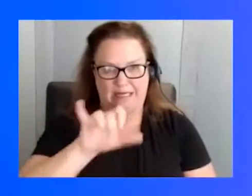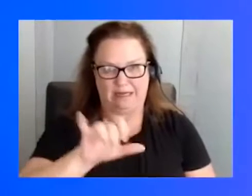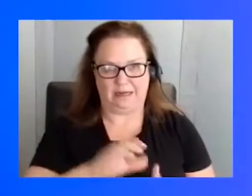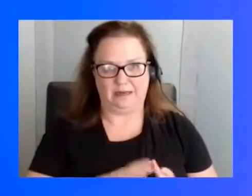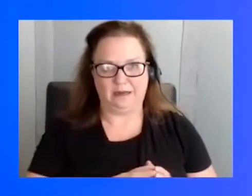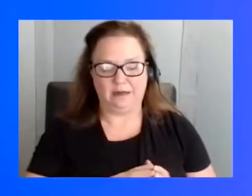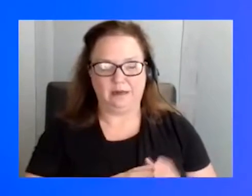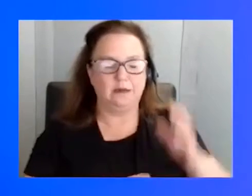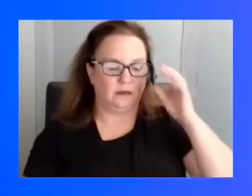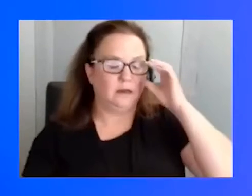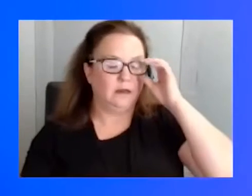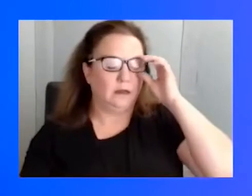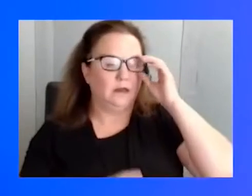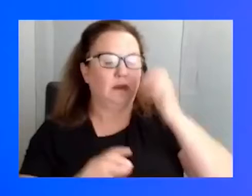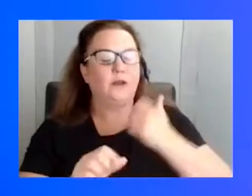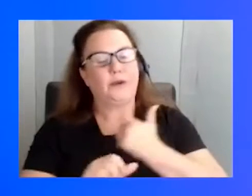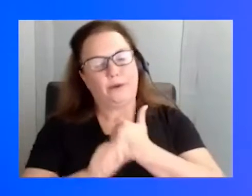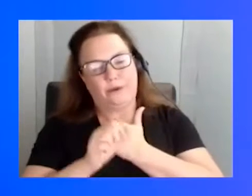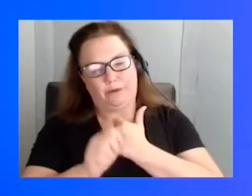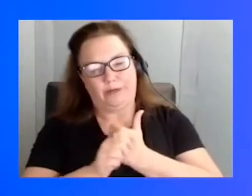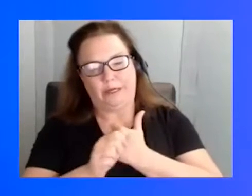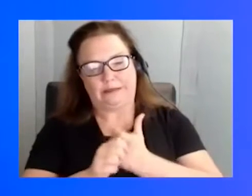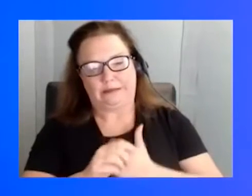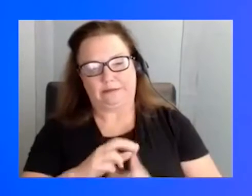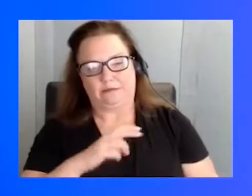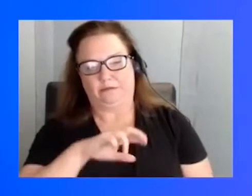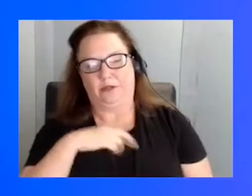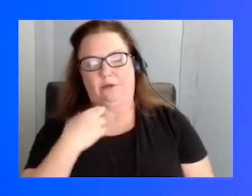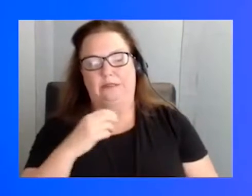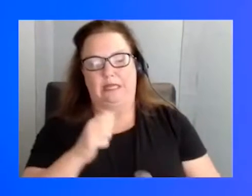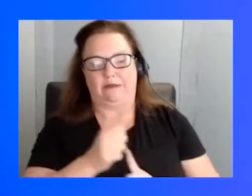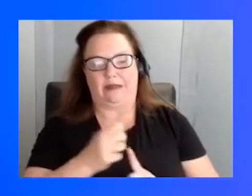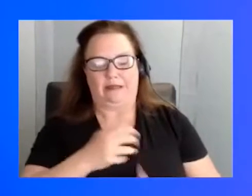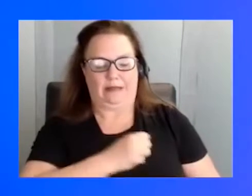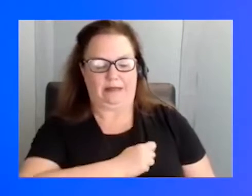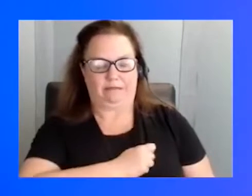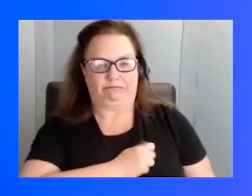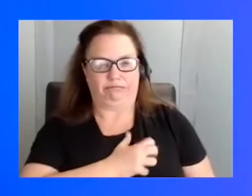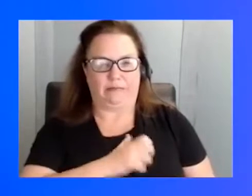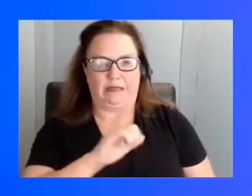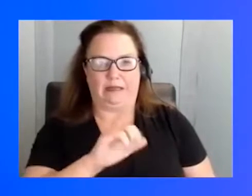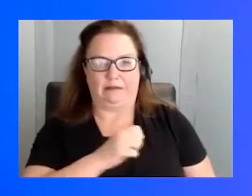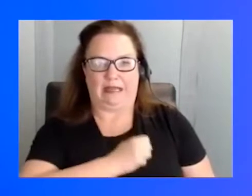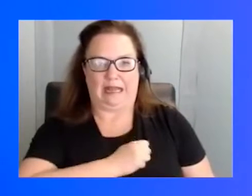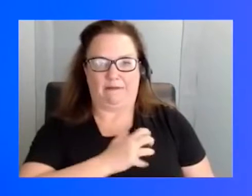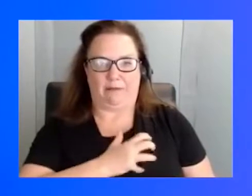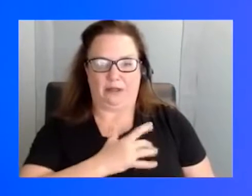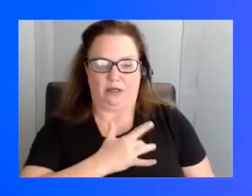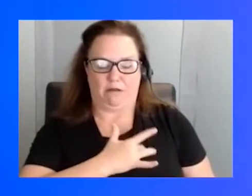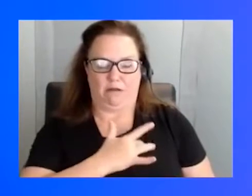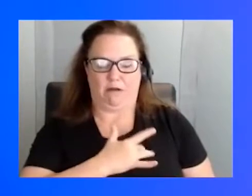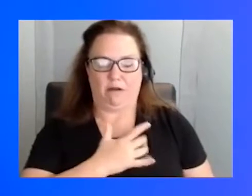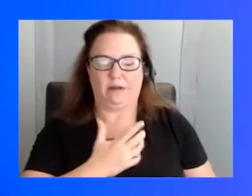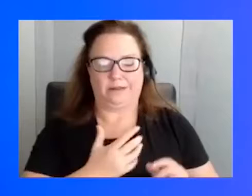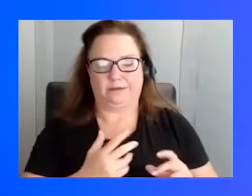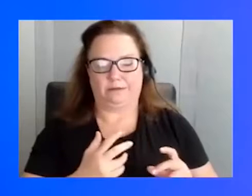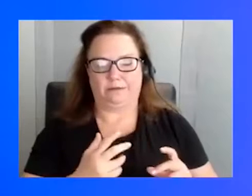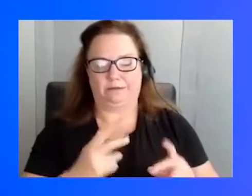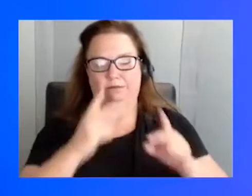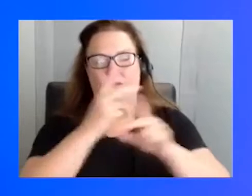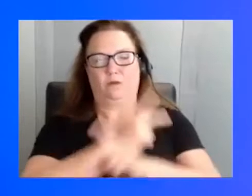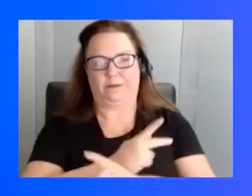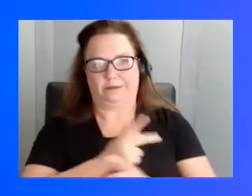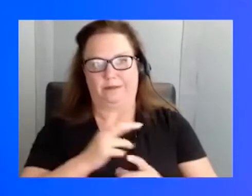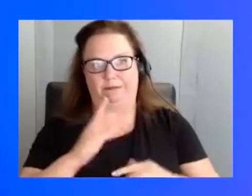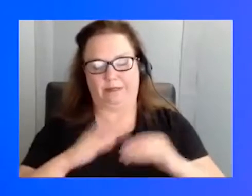risk of having that inflammation in the heart is probably much greater with COVID-19, the actual disease. There are those